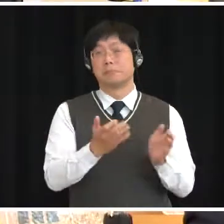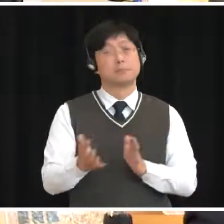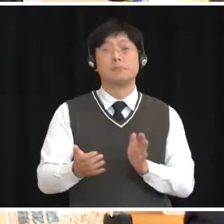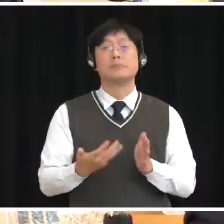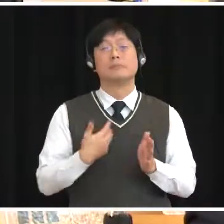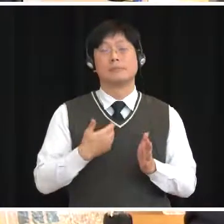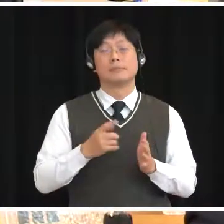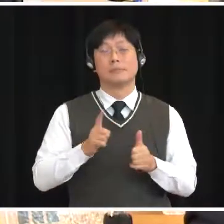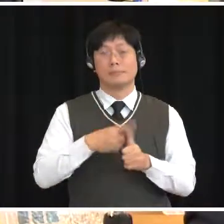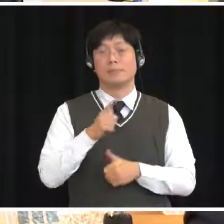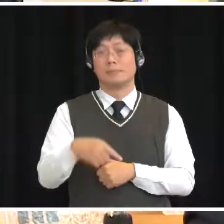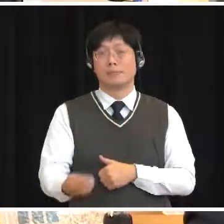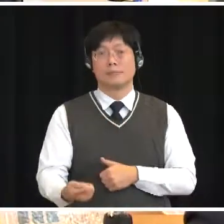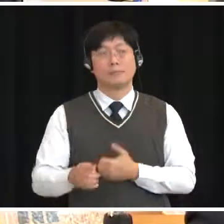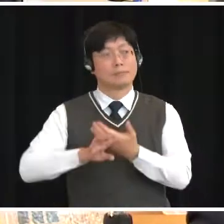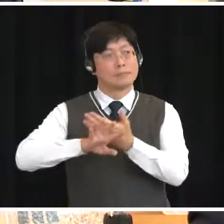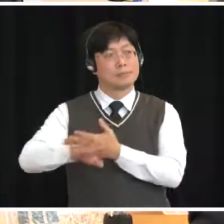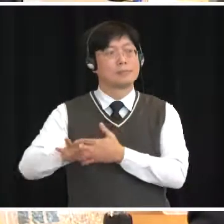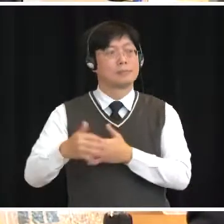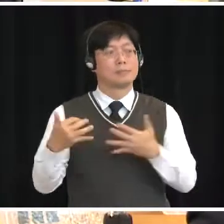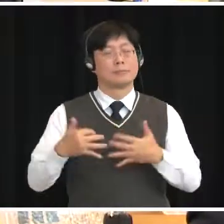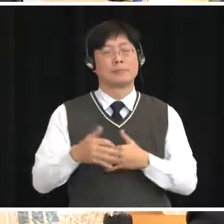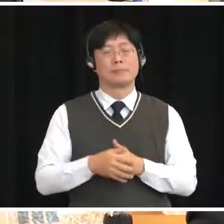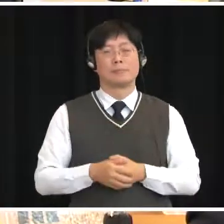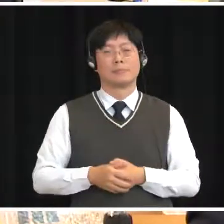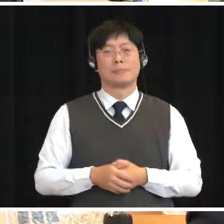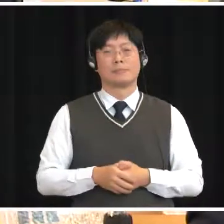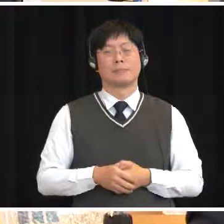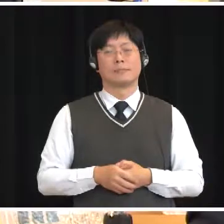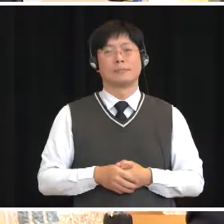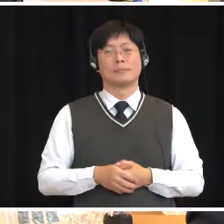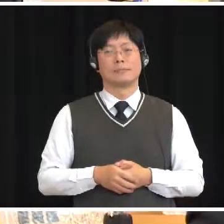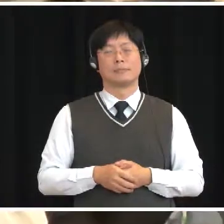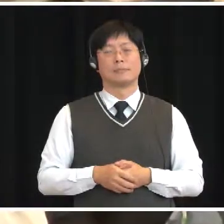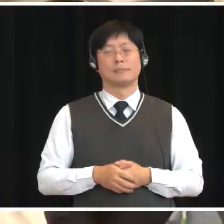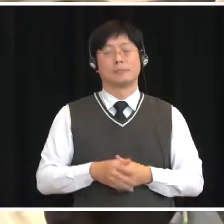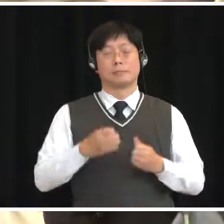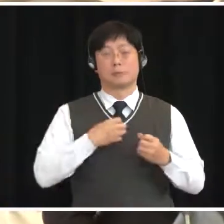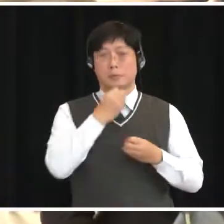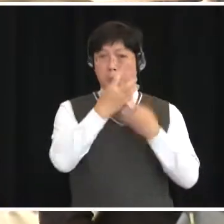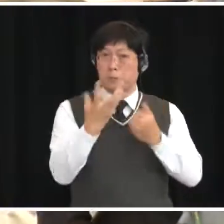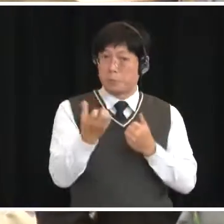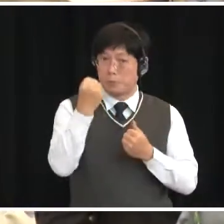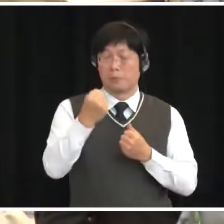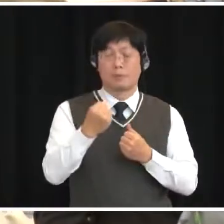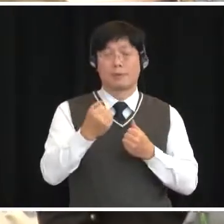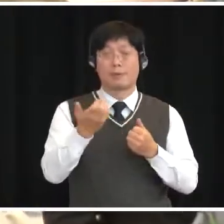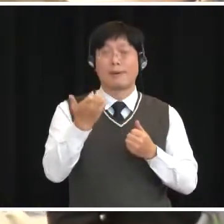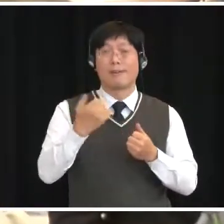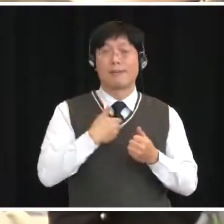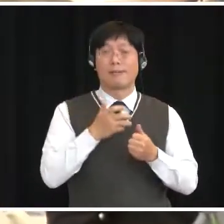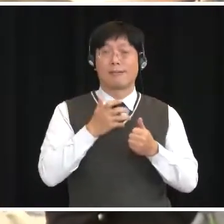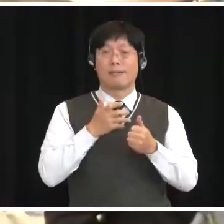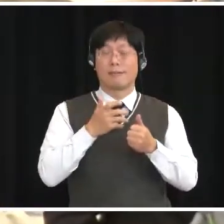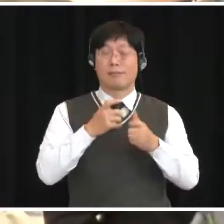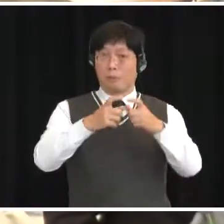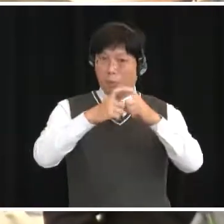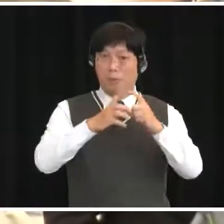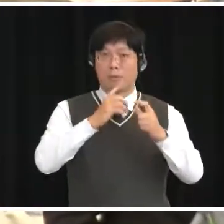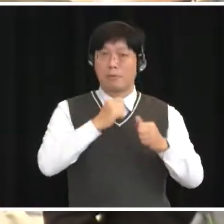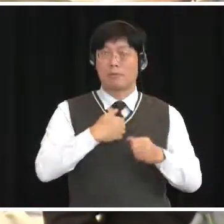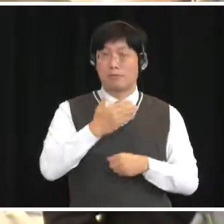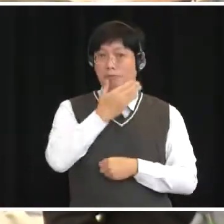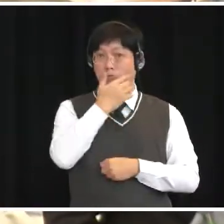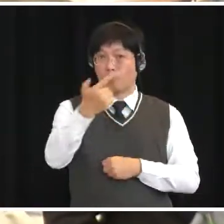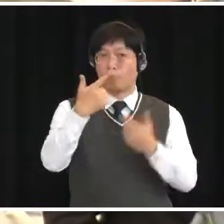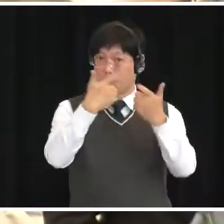Okay, we can have 1 more minute to prepare for the answer. Let's move on from best